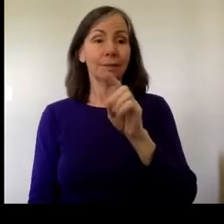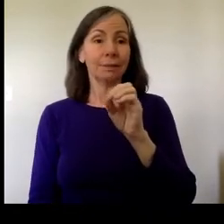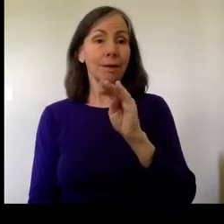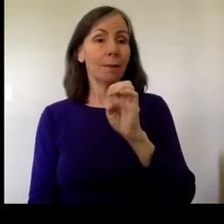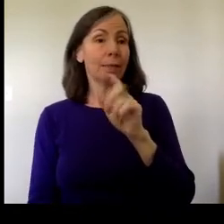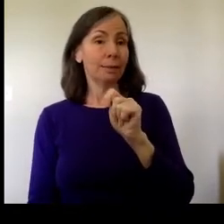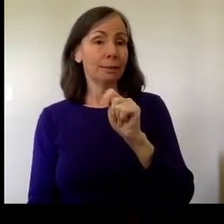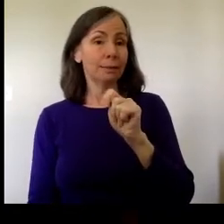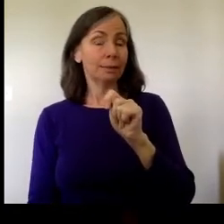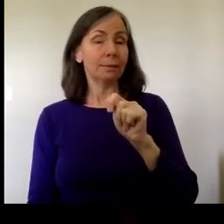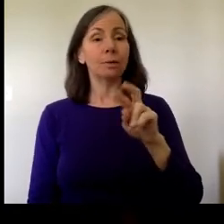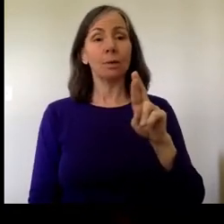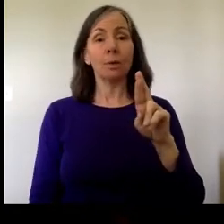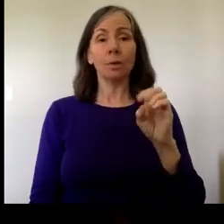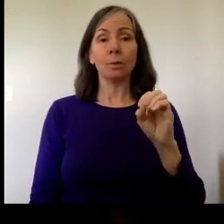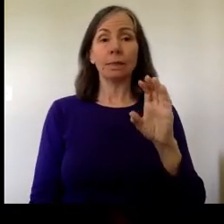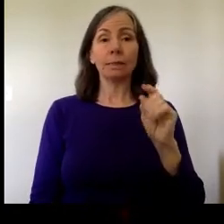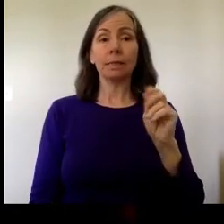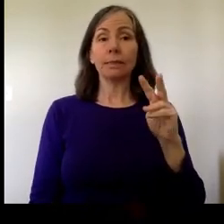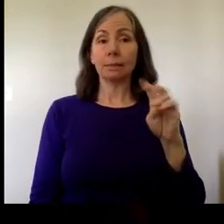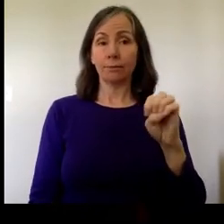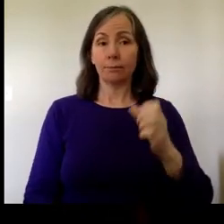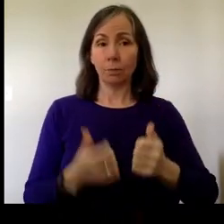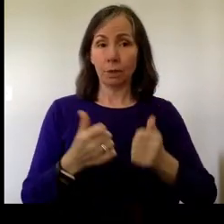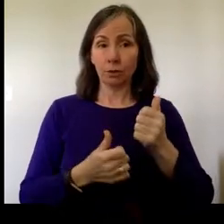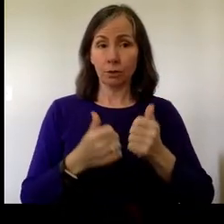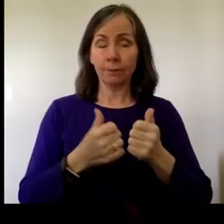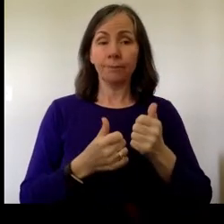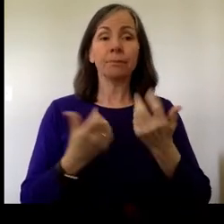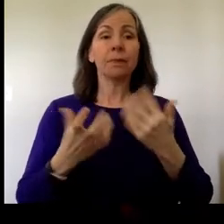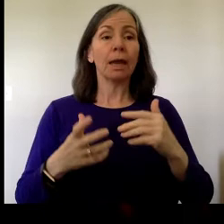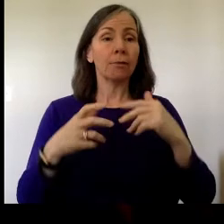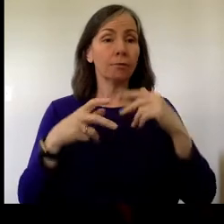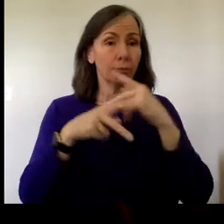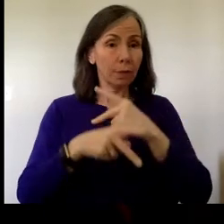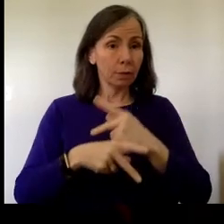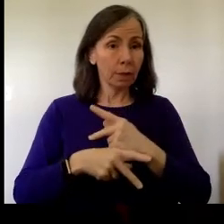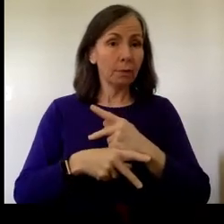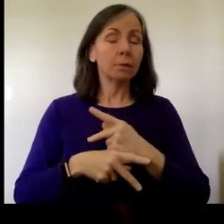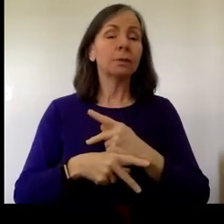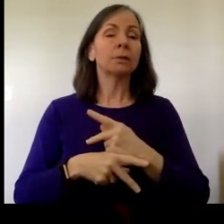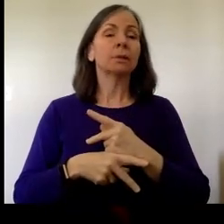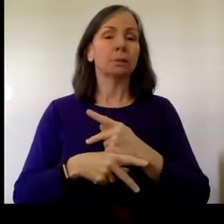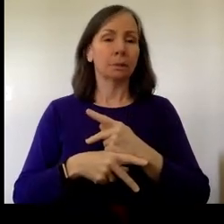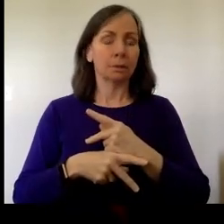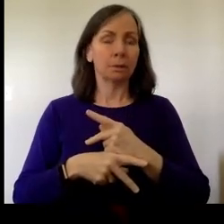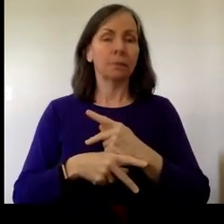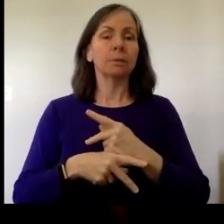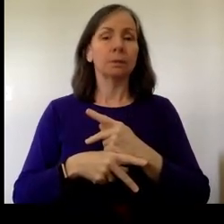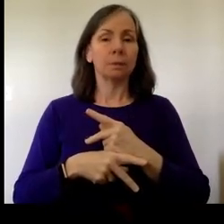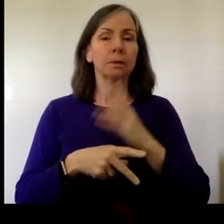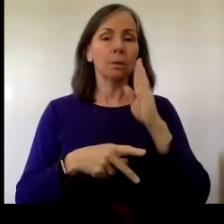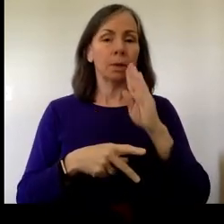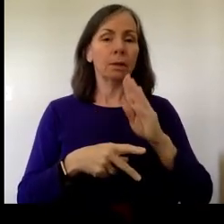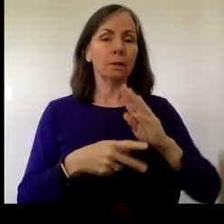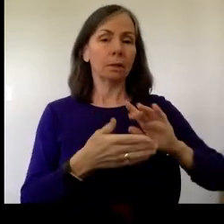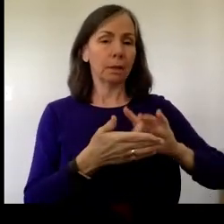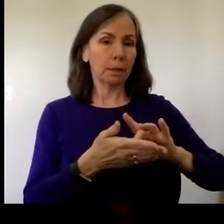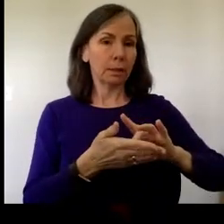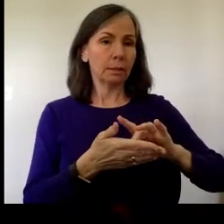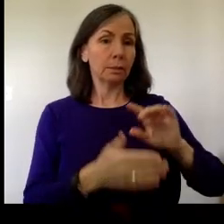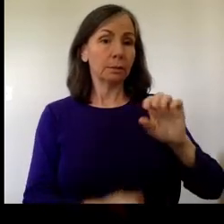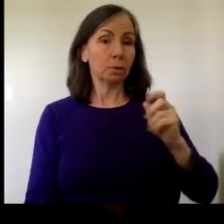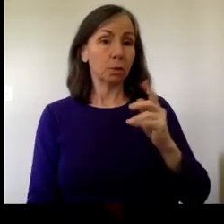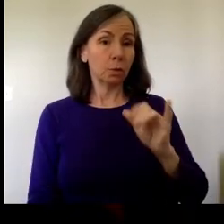Once you've decided that for the 9 traits or figured that out, then you're going to go on the Schoology in the Lesson 1